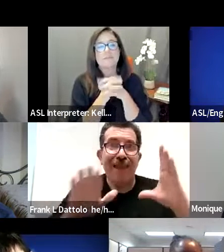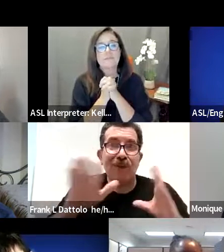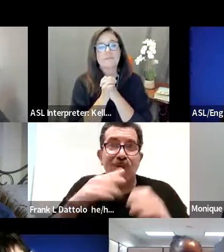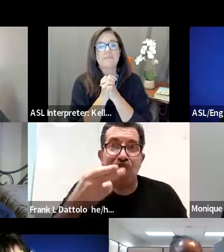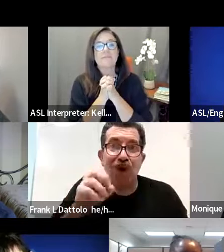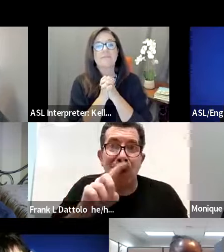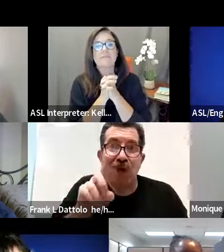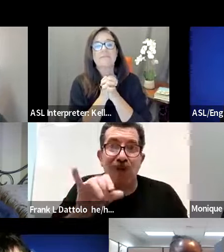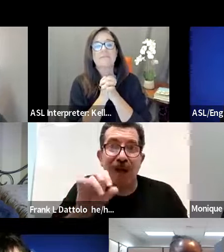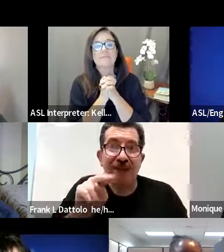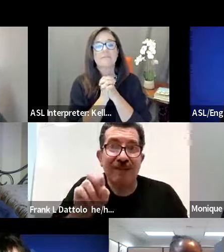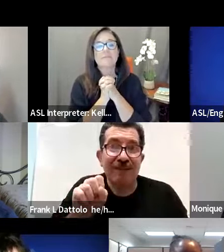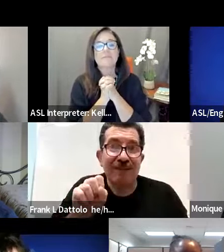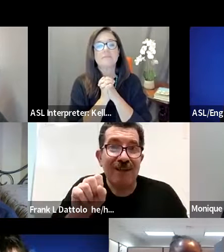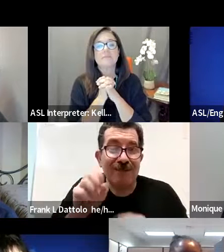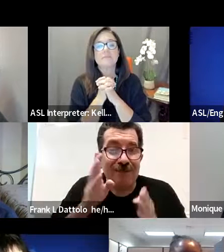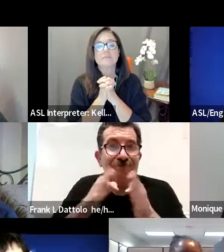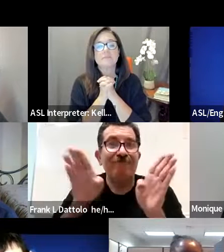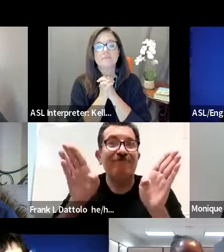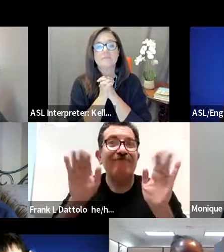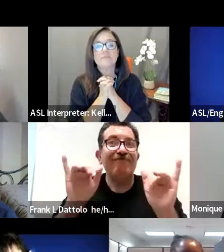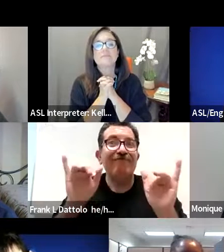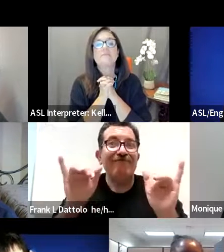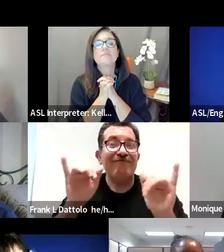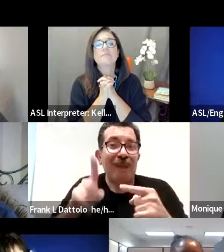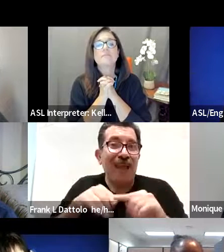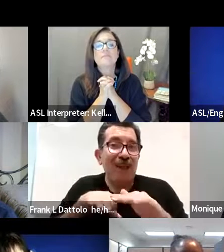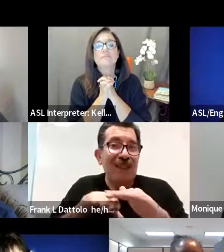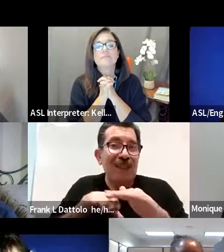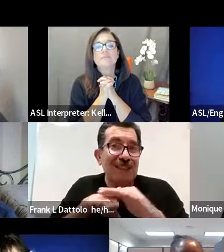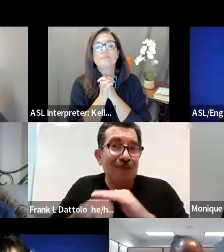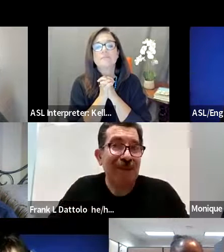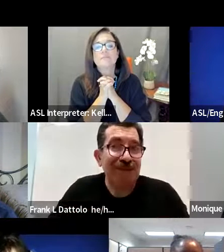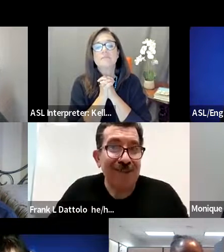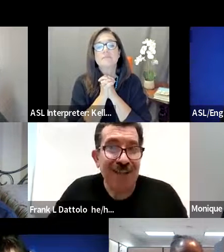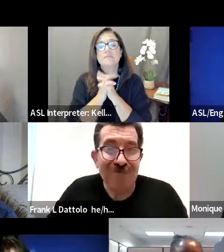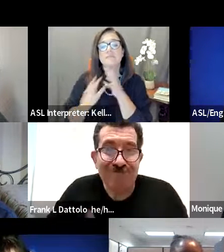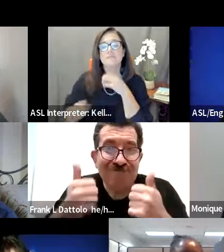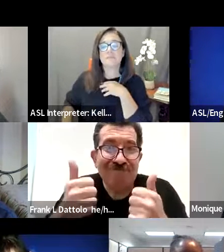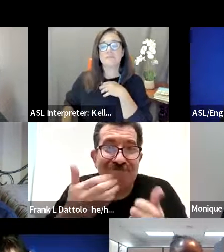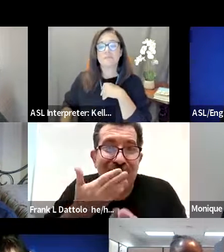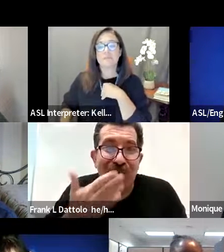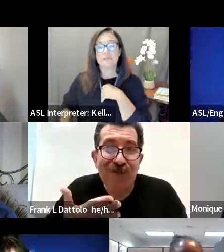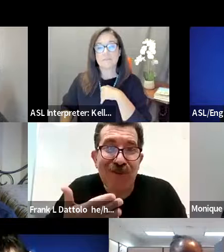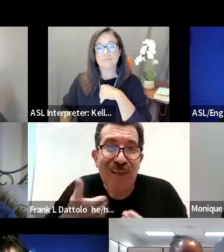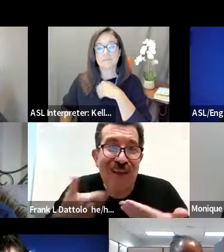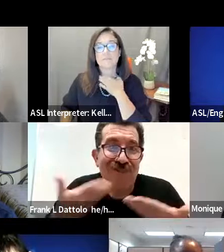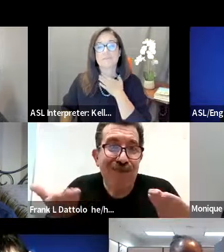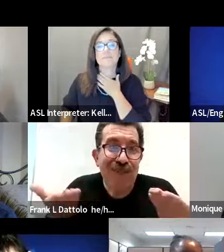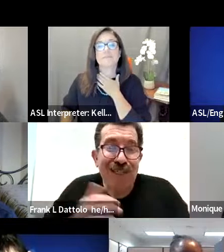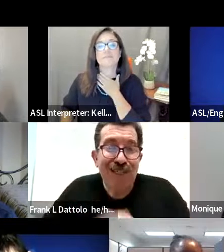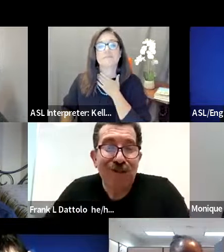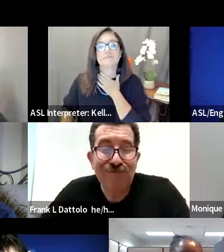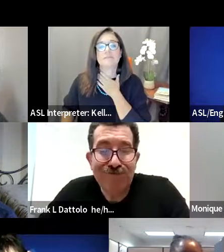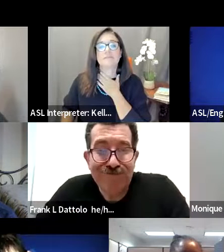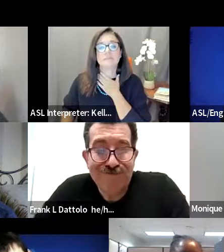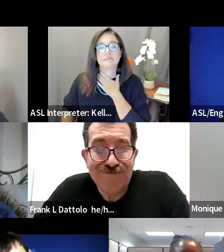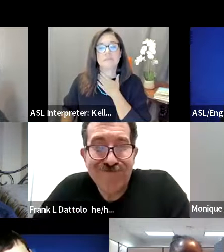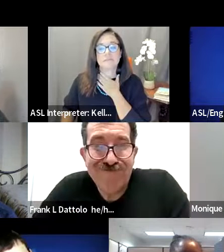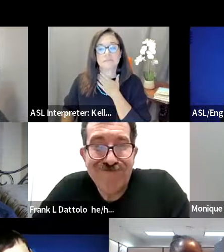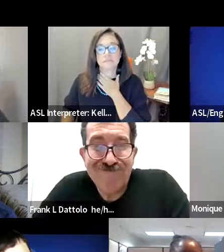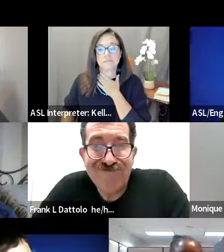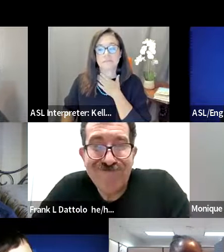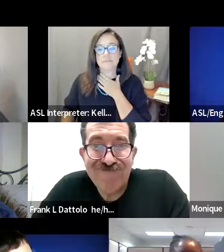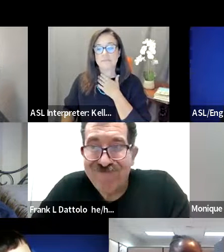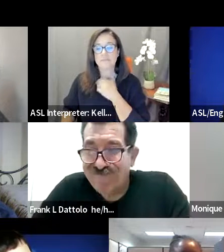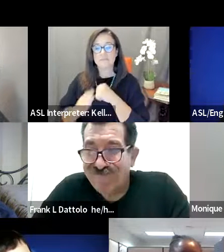afternoon. And I hope to expand some horizons about access. So, good. I'm happy to